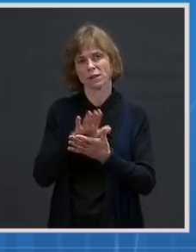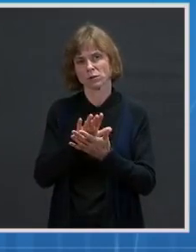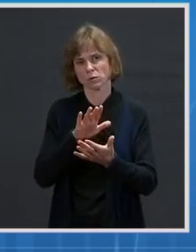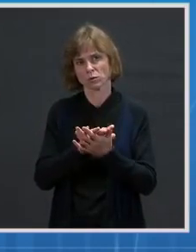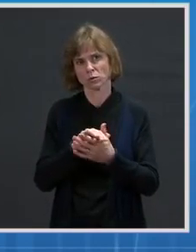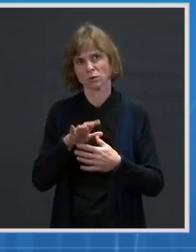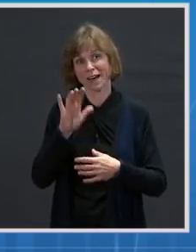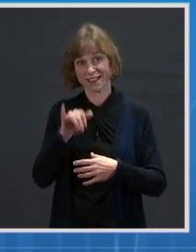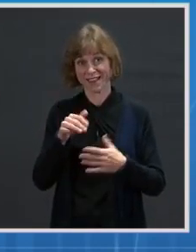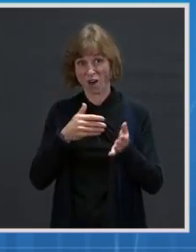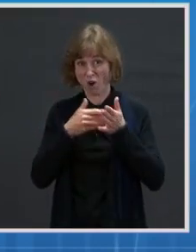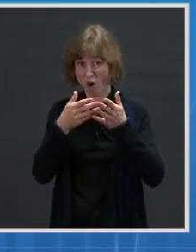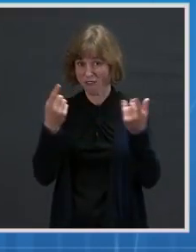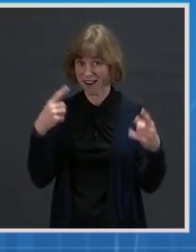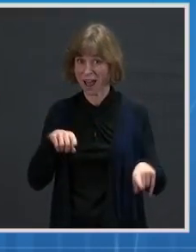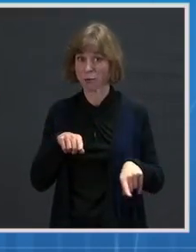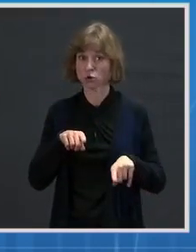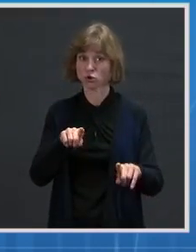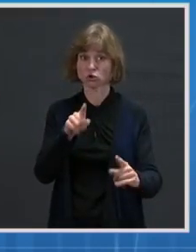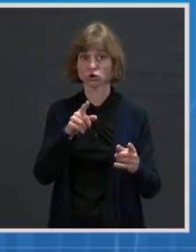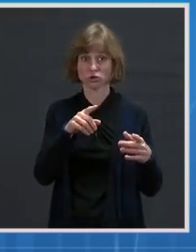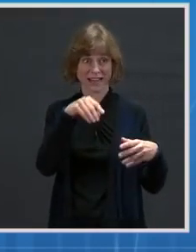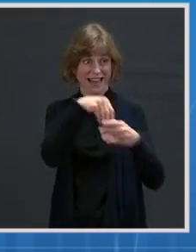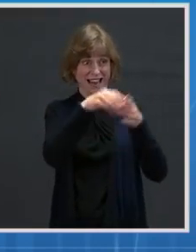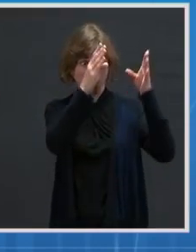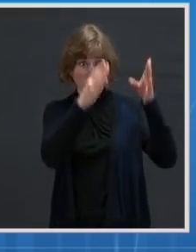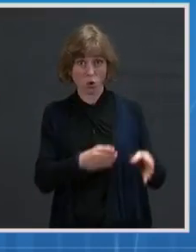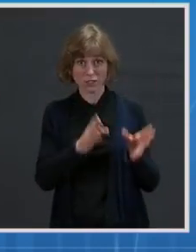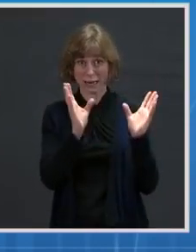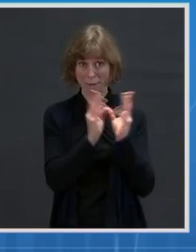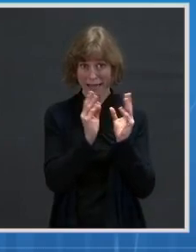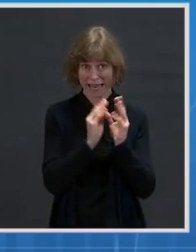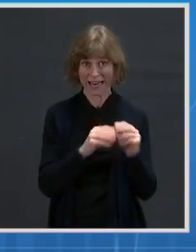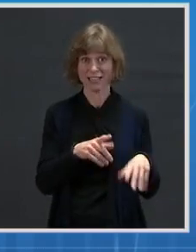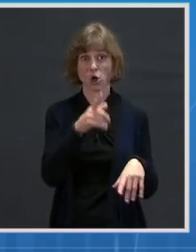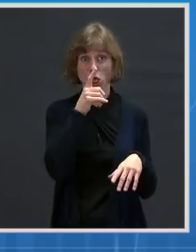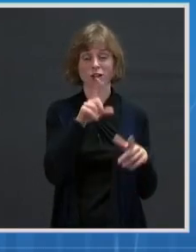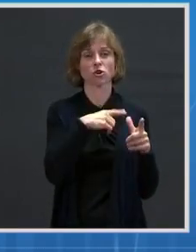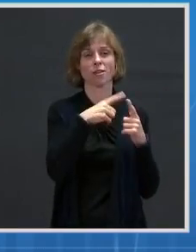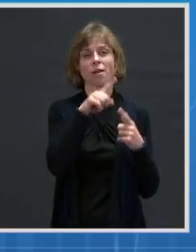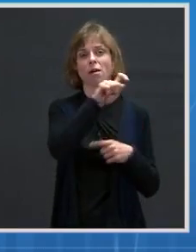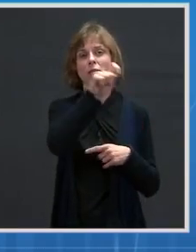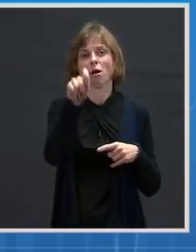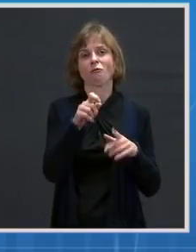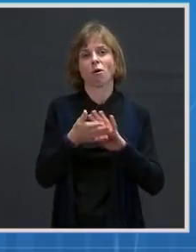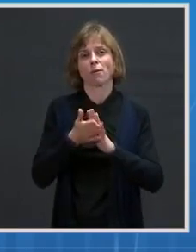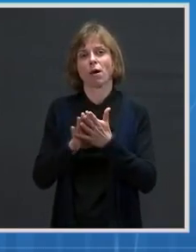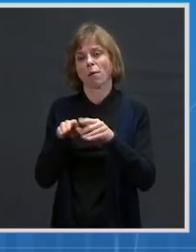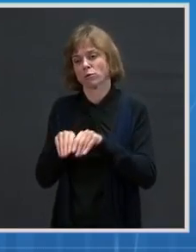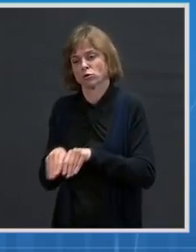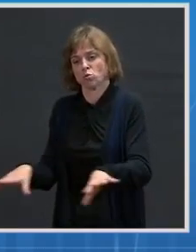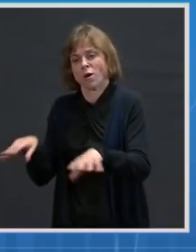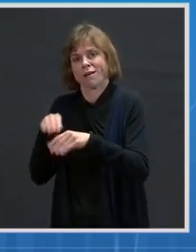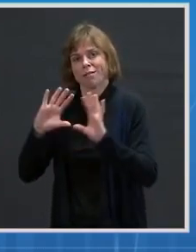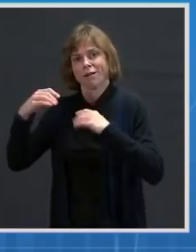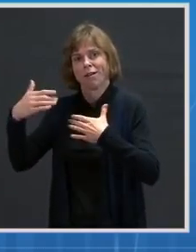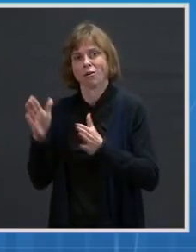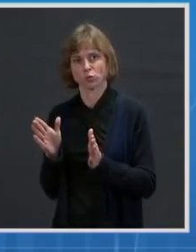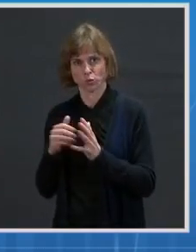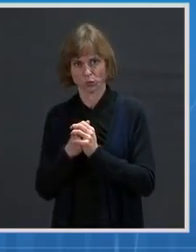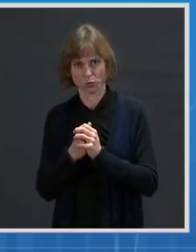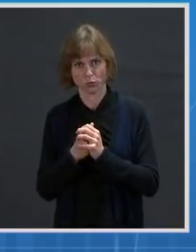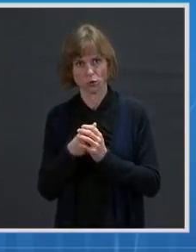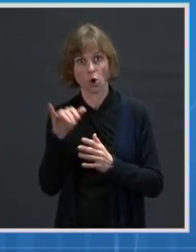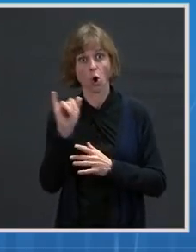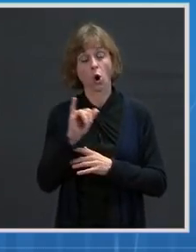often occurred during in-person meetings or lunches and then subsequent spread in classrooms. COVID-19 was also spread from